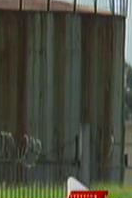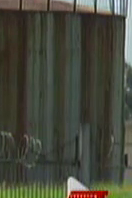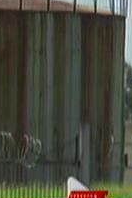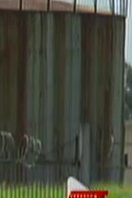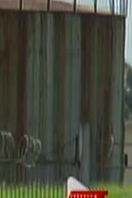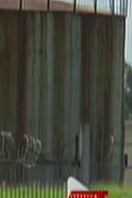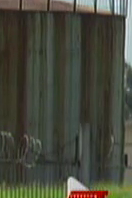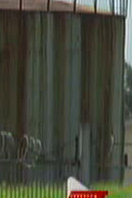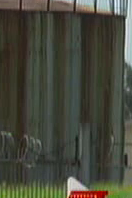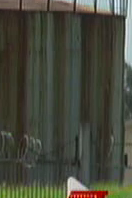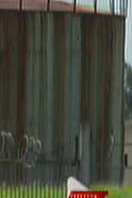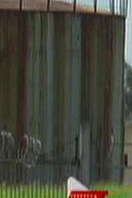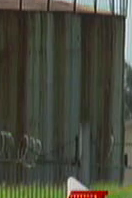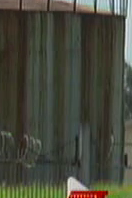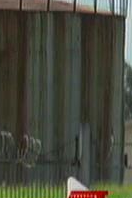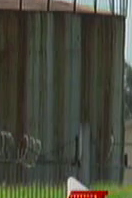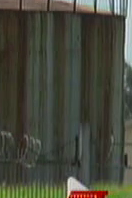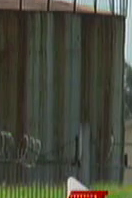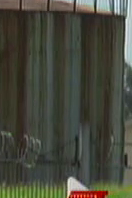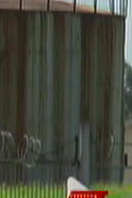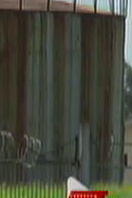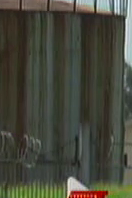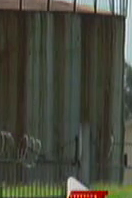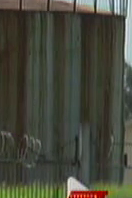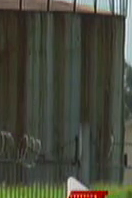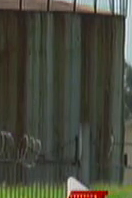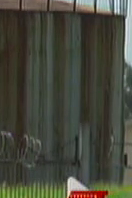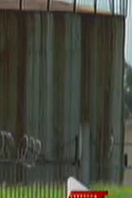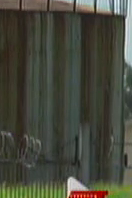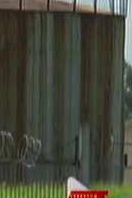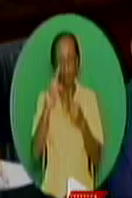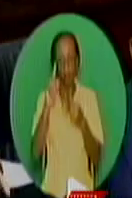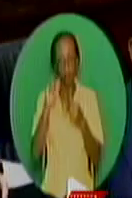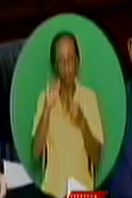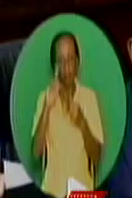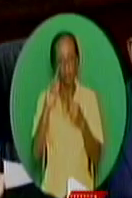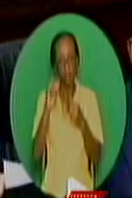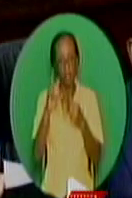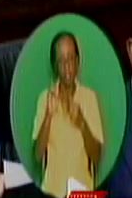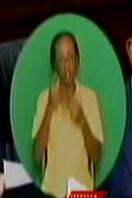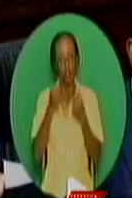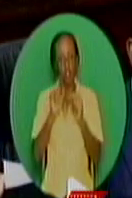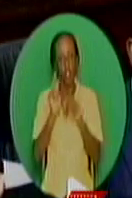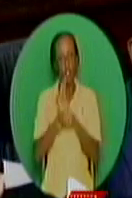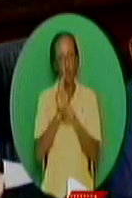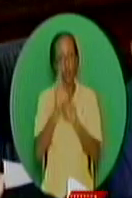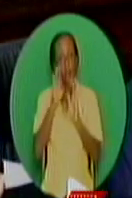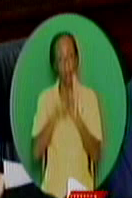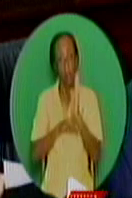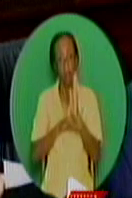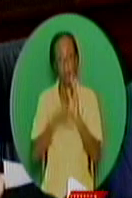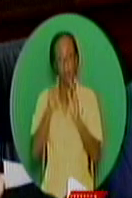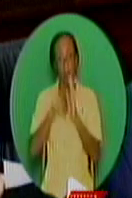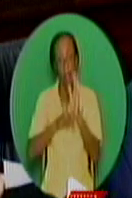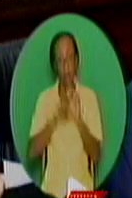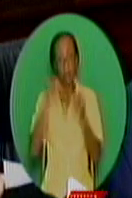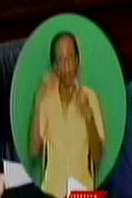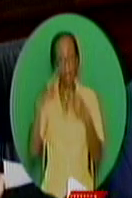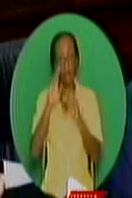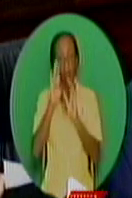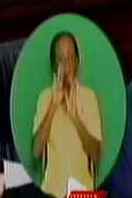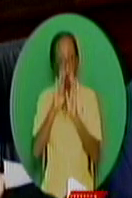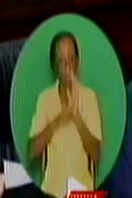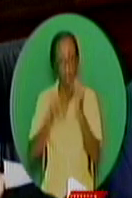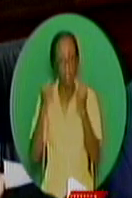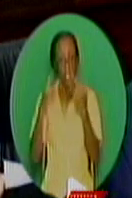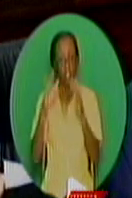the finance minister unveiled measures designed to promote energy efficiency. We also intend to launch in 2020